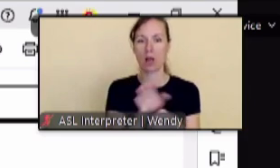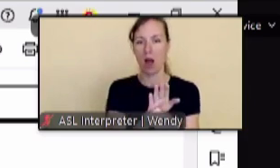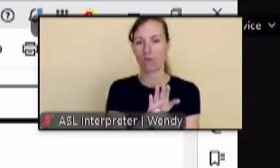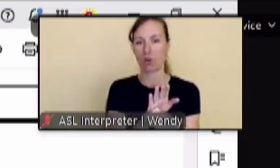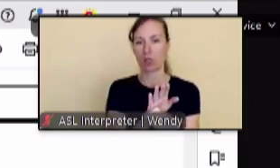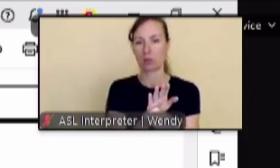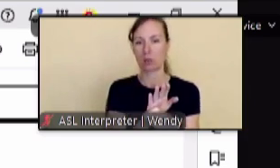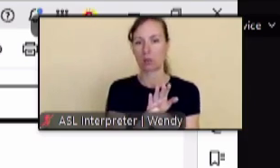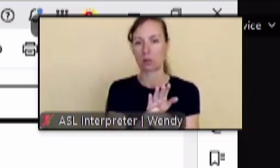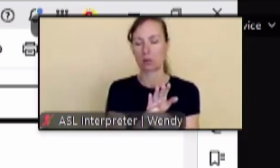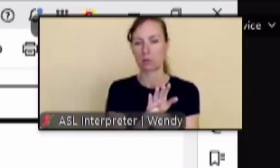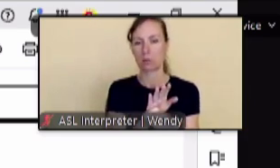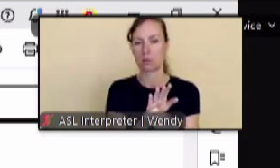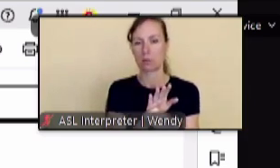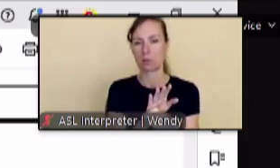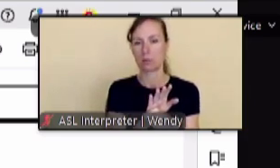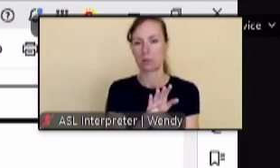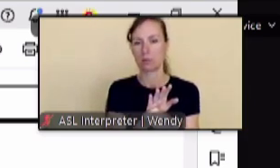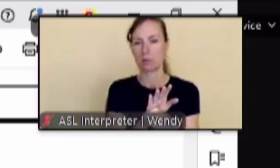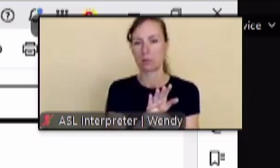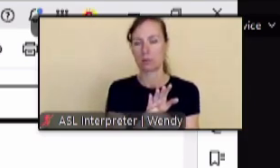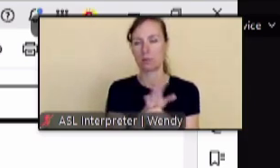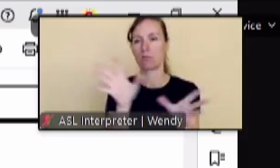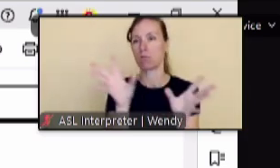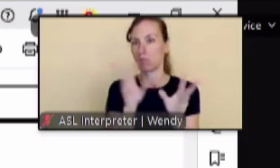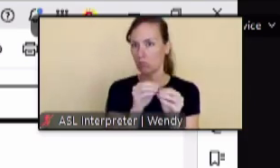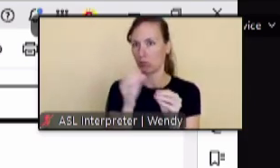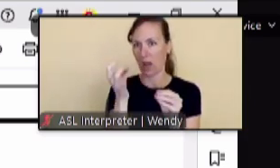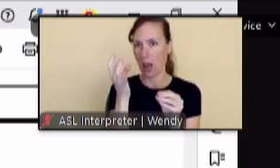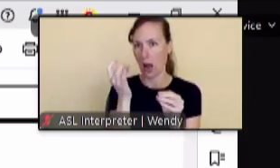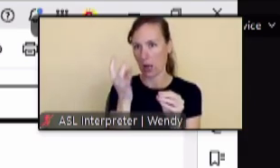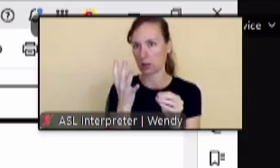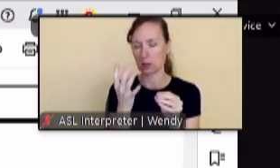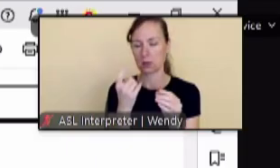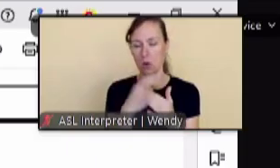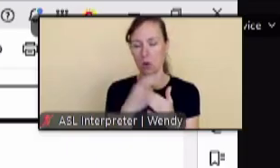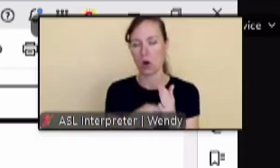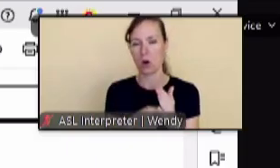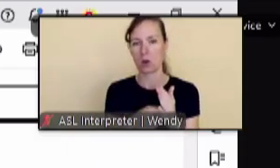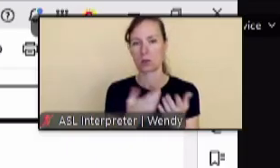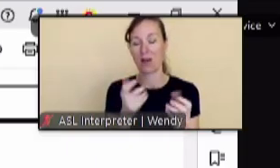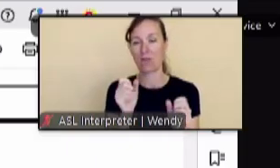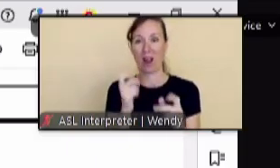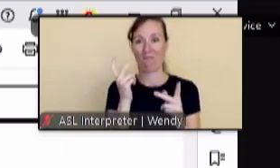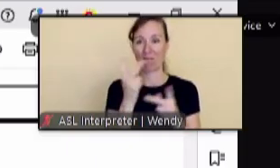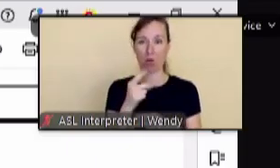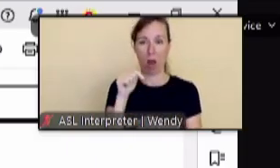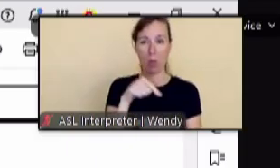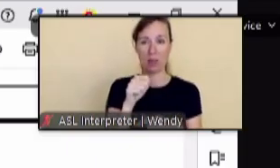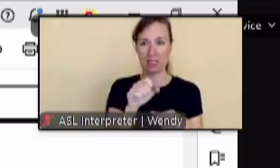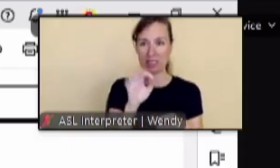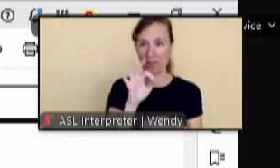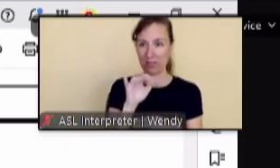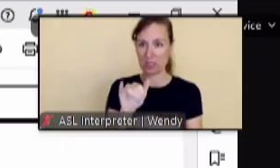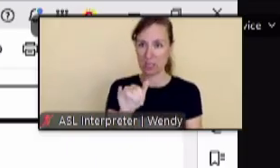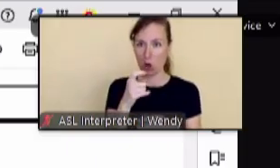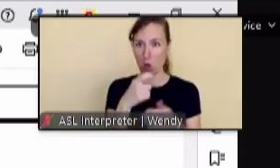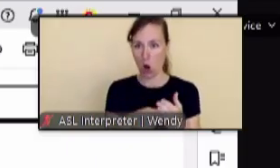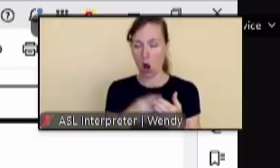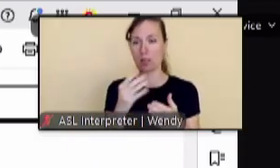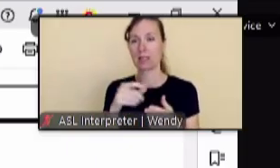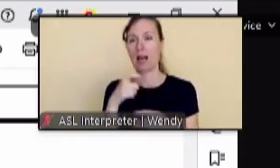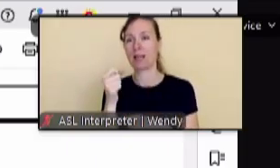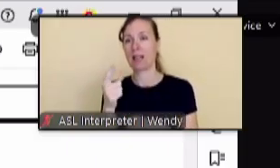of the lights. But if we can figure out what the cost of the lights are this fiscal year, between this fiscal year and next fiscal